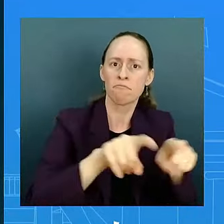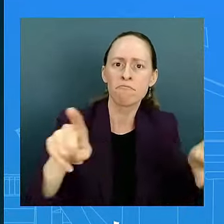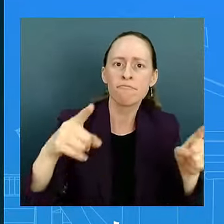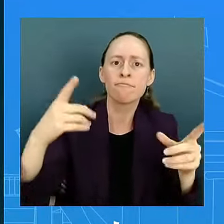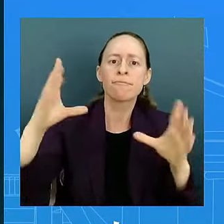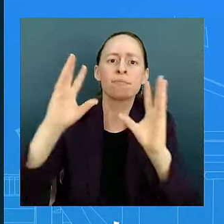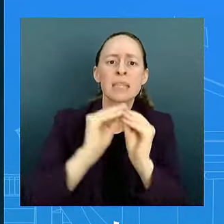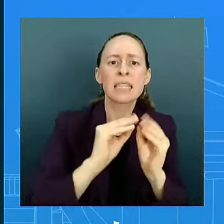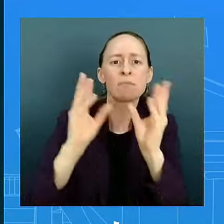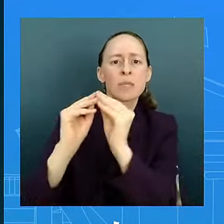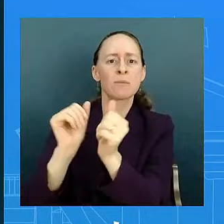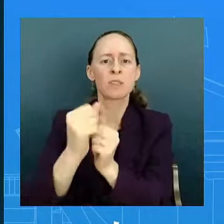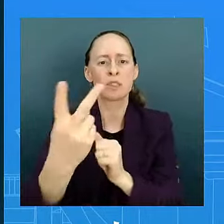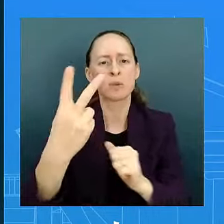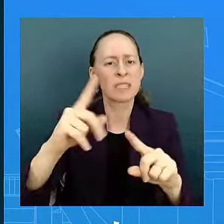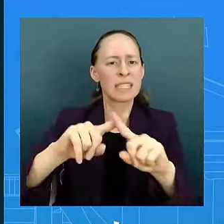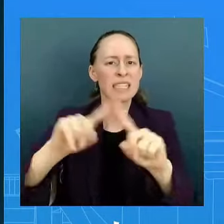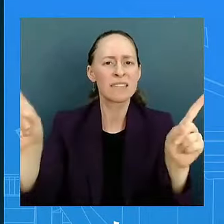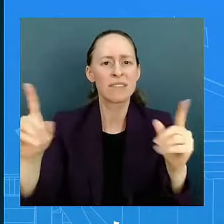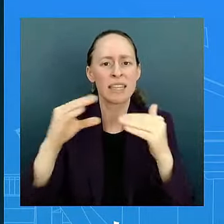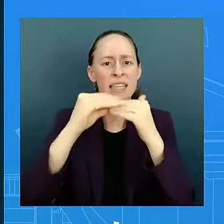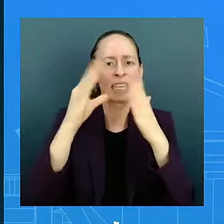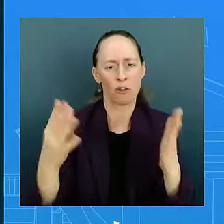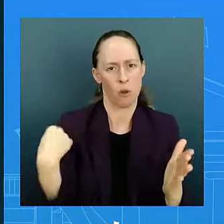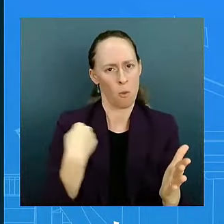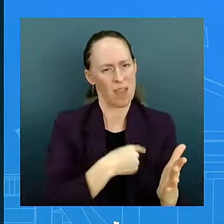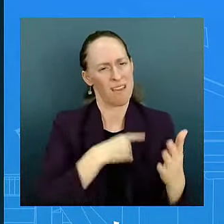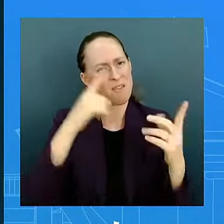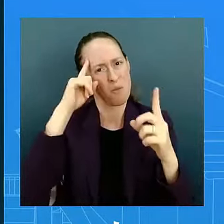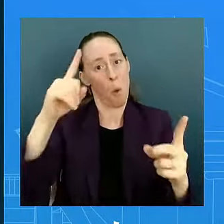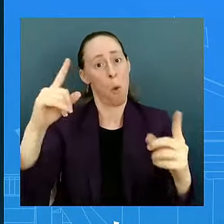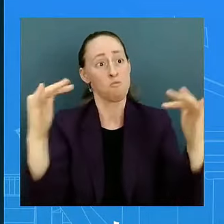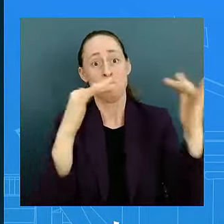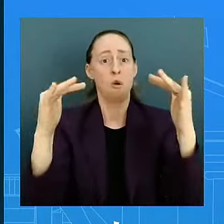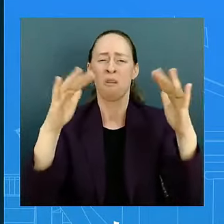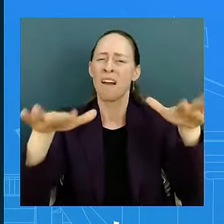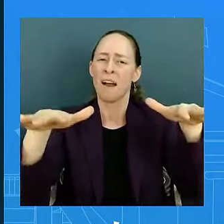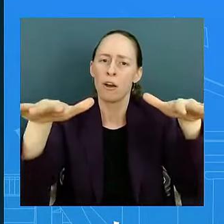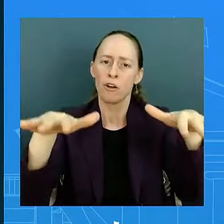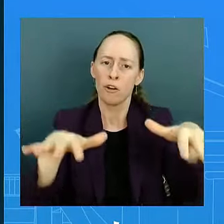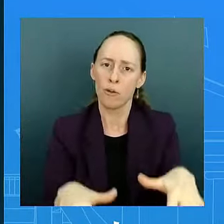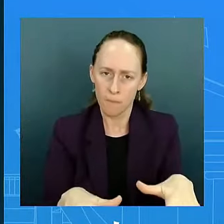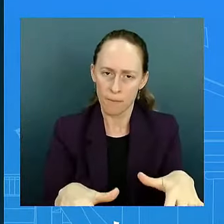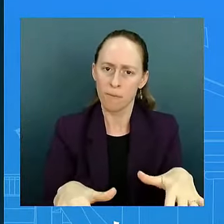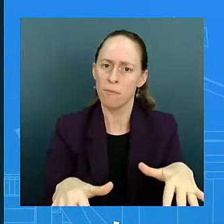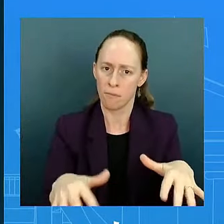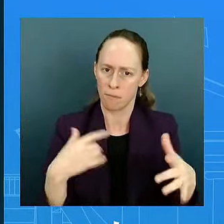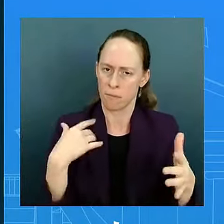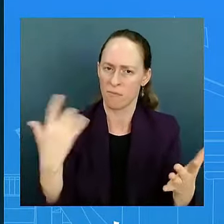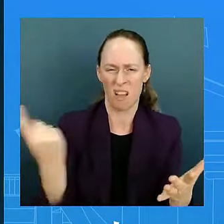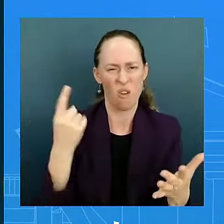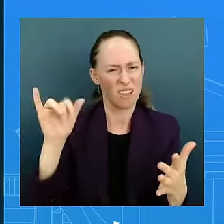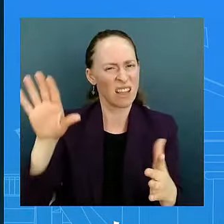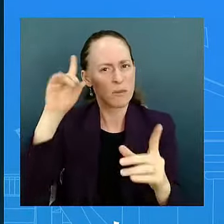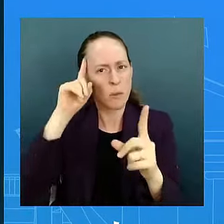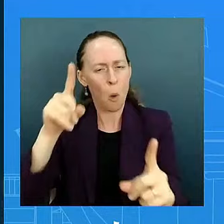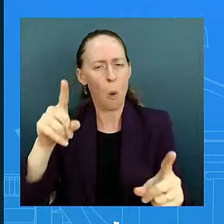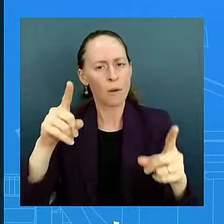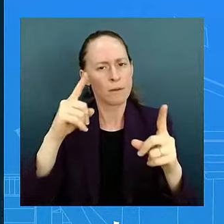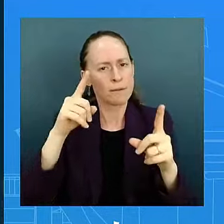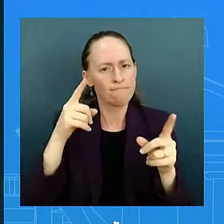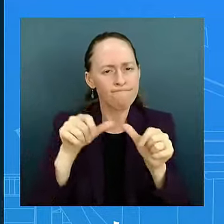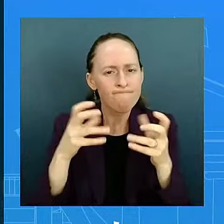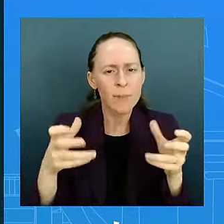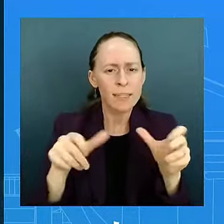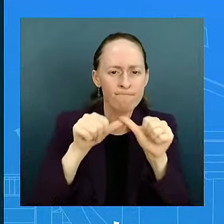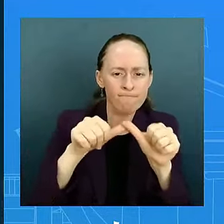de-escalate tensions here. And that's what the president has been doing. He's been very focused on that, talking to our partners to make sure that we get that done. I was